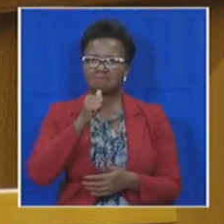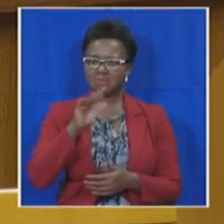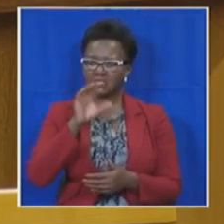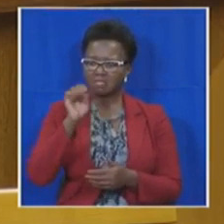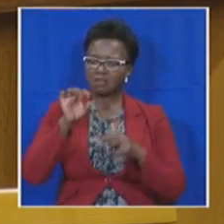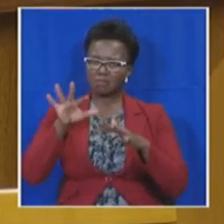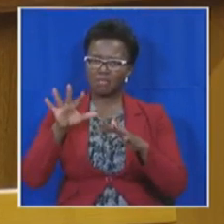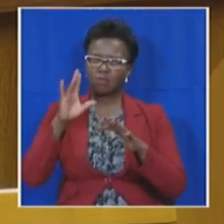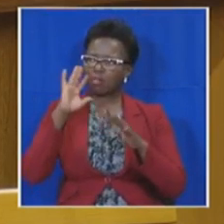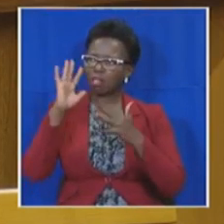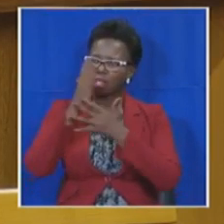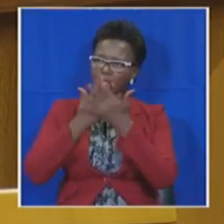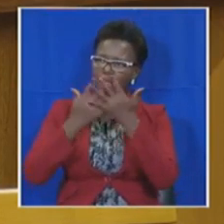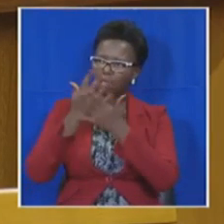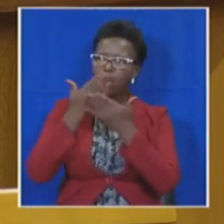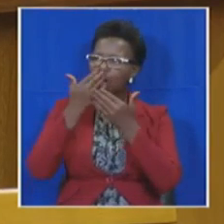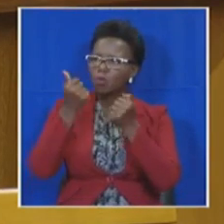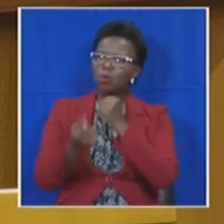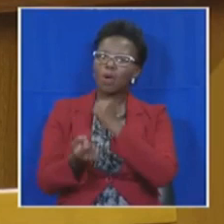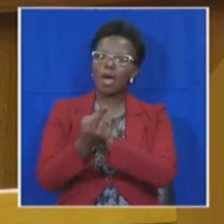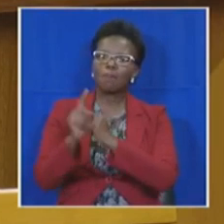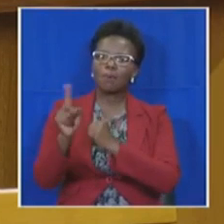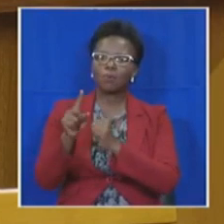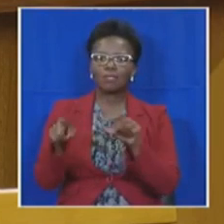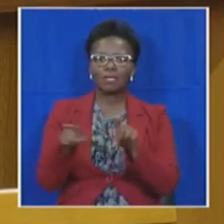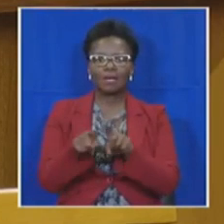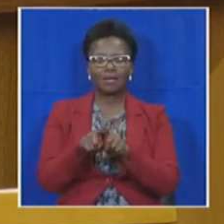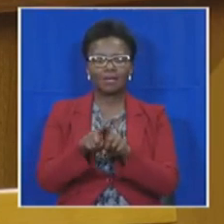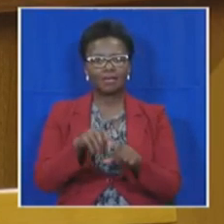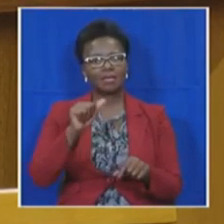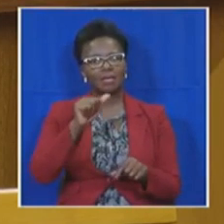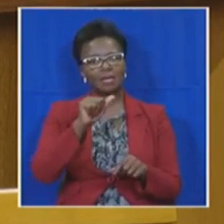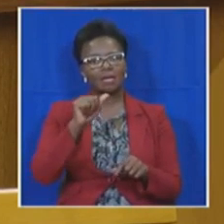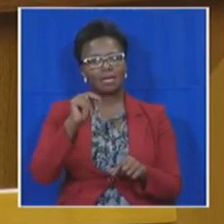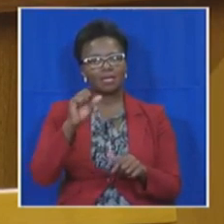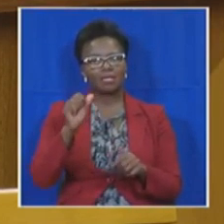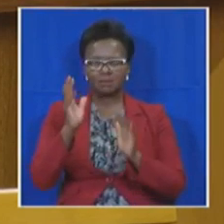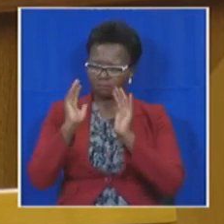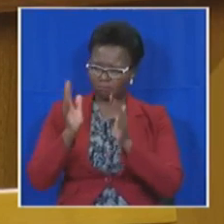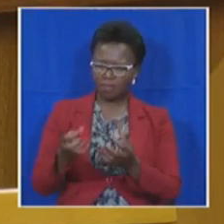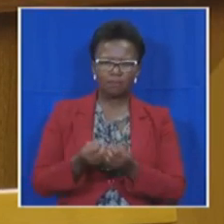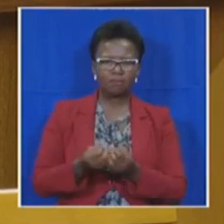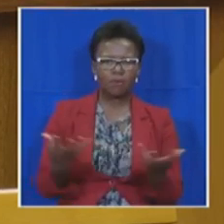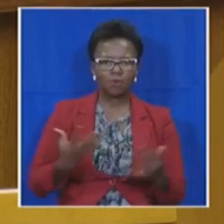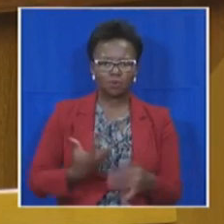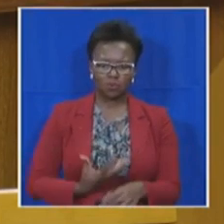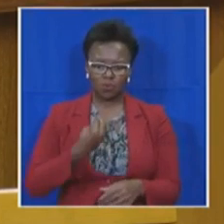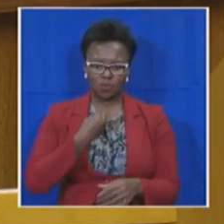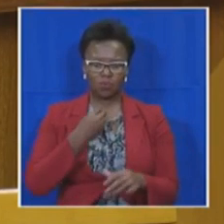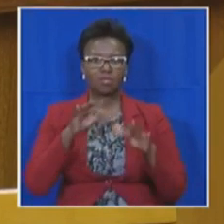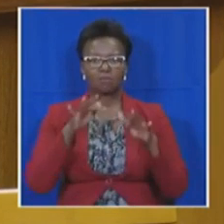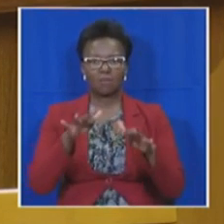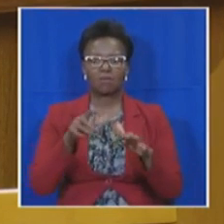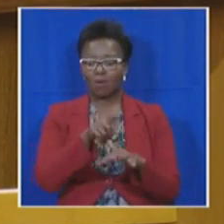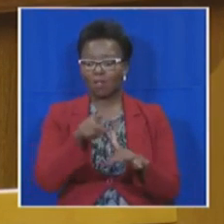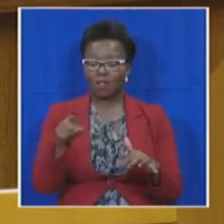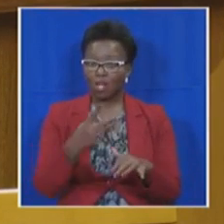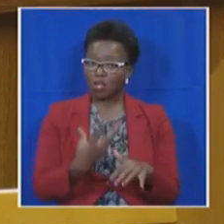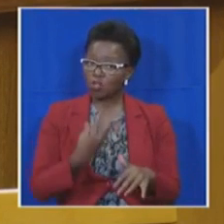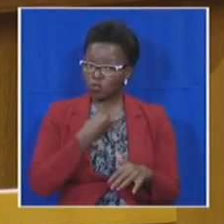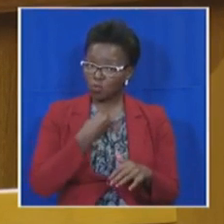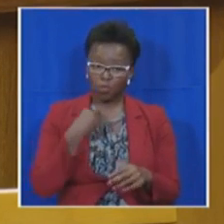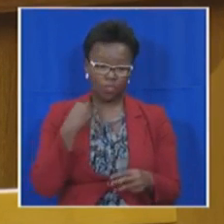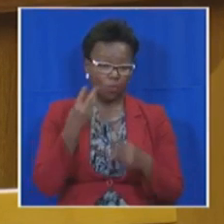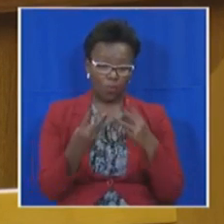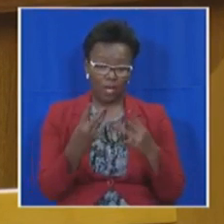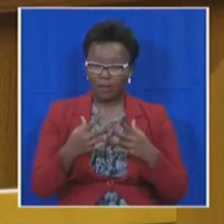dark, just like the ANC have abandoned millions of young people, the lost generation, who